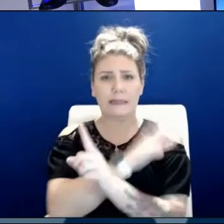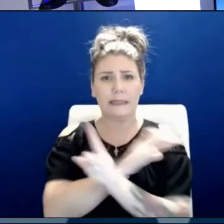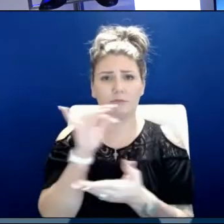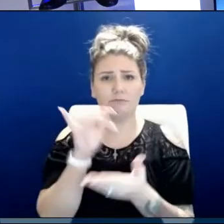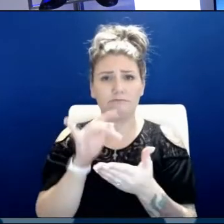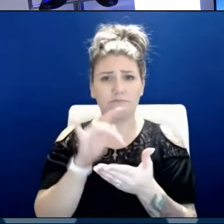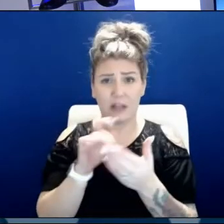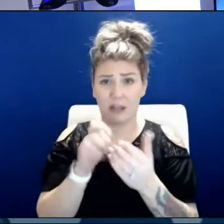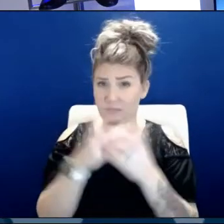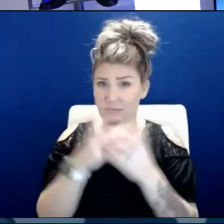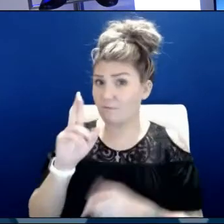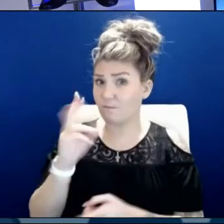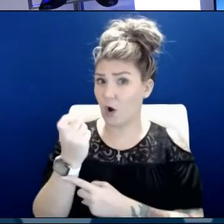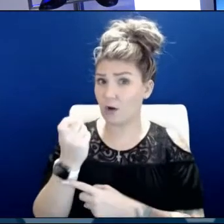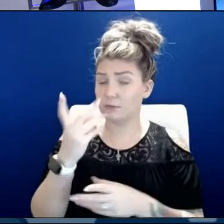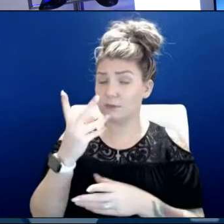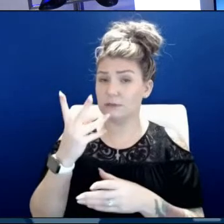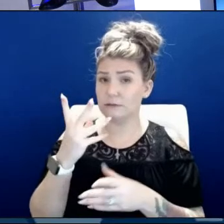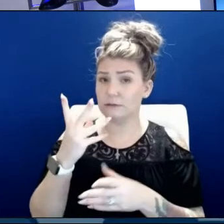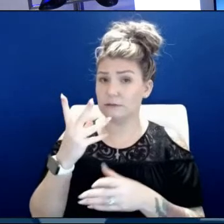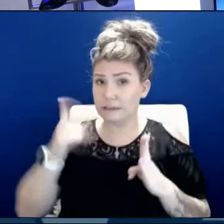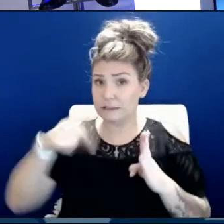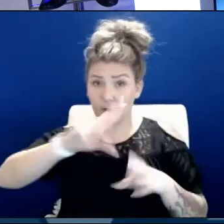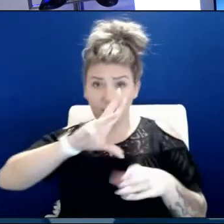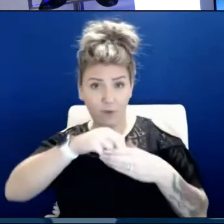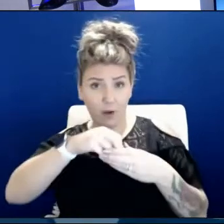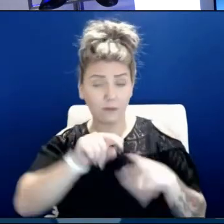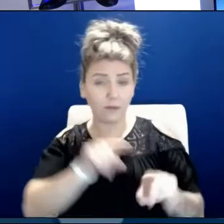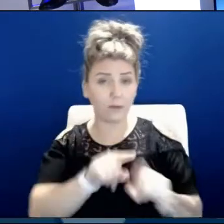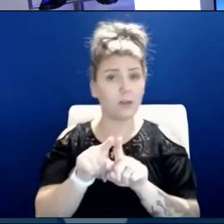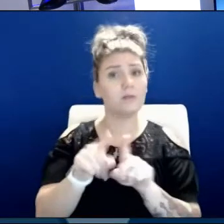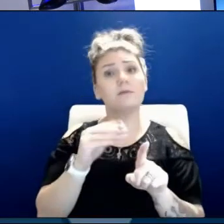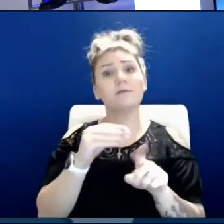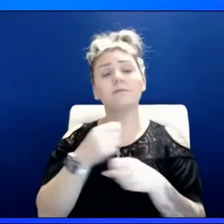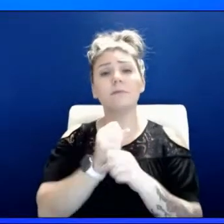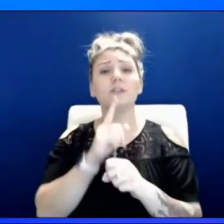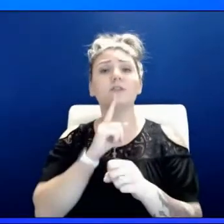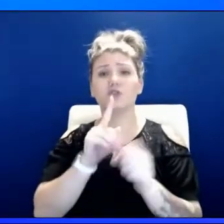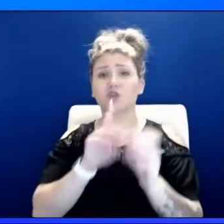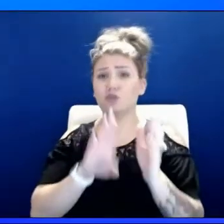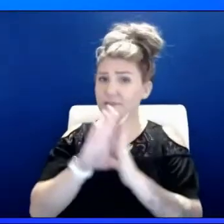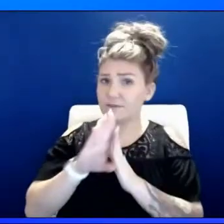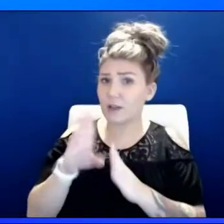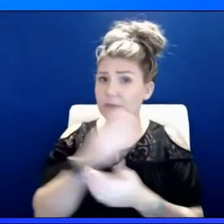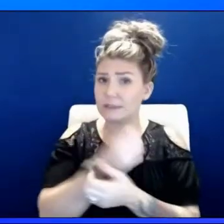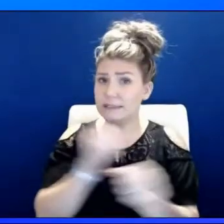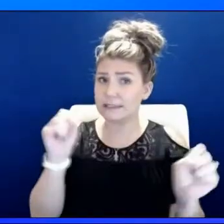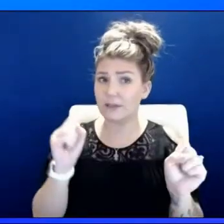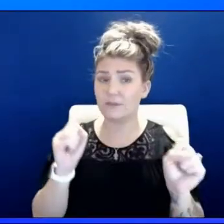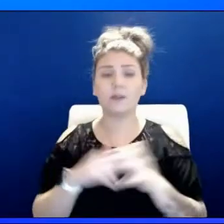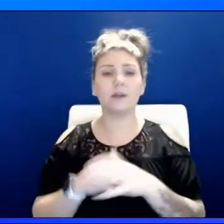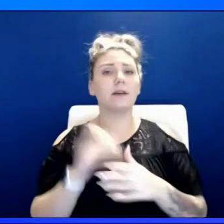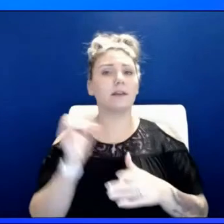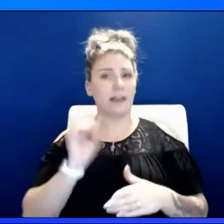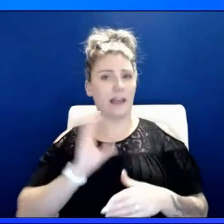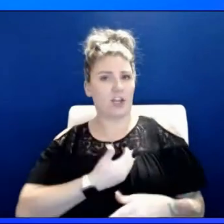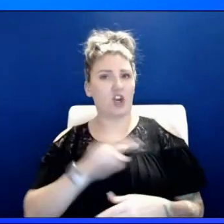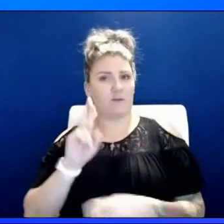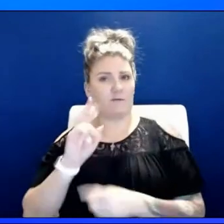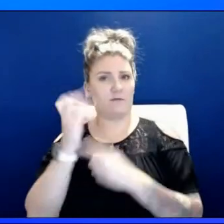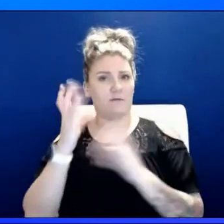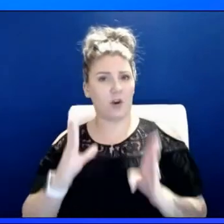with you to help you make sure that the drugs have delivered safely and effectively. Yeah, our pharmacists are our right